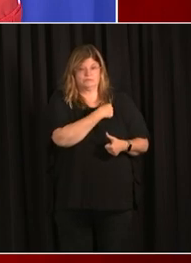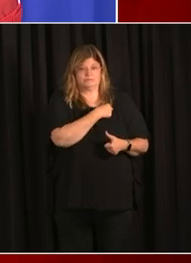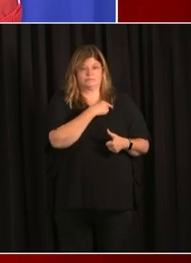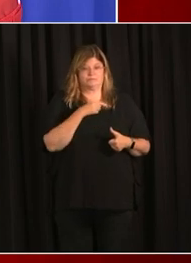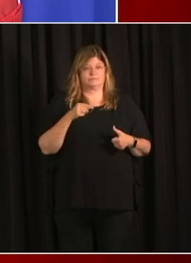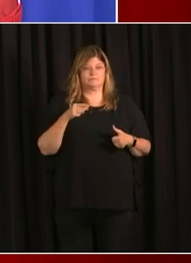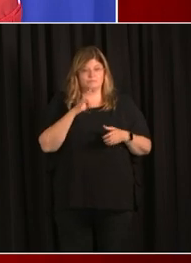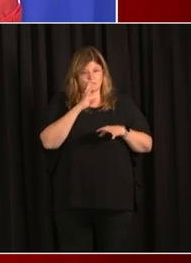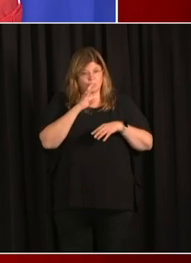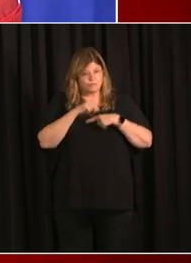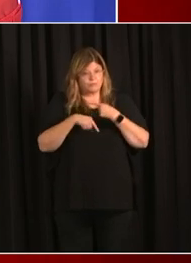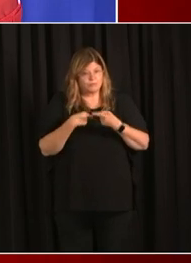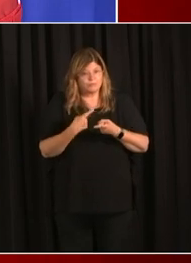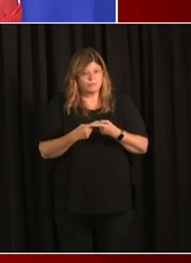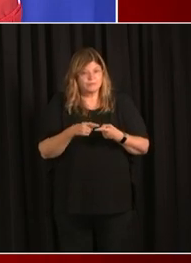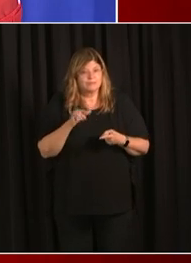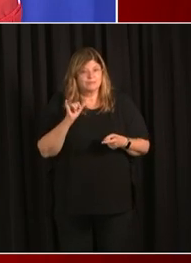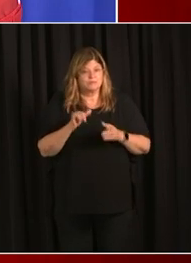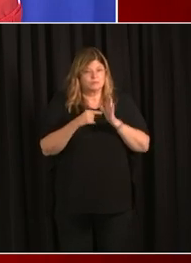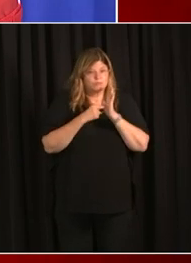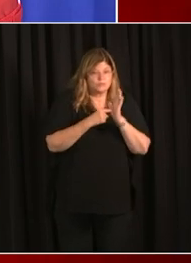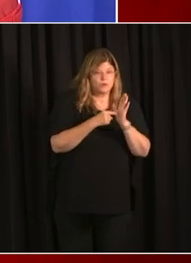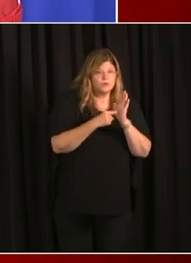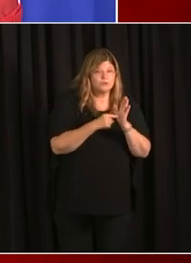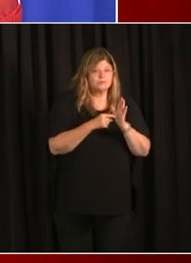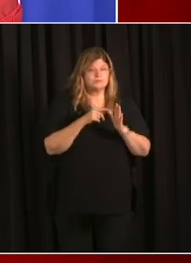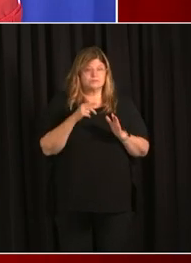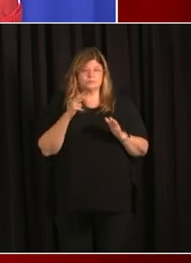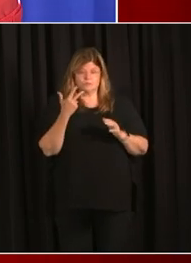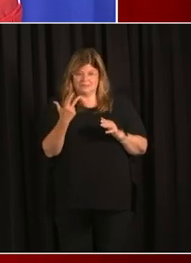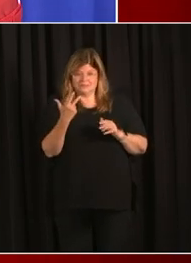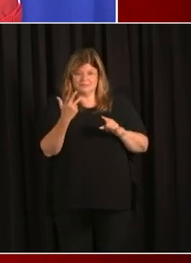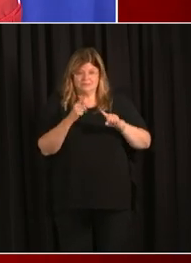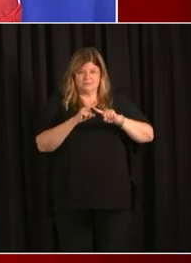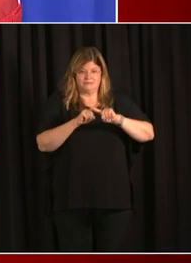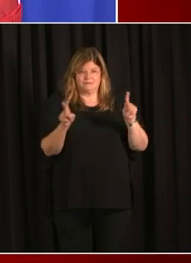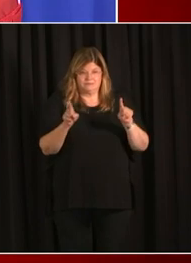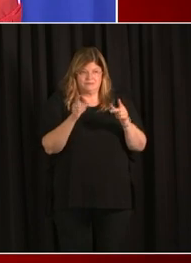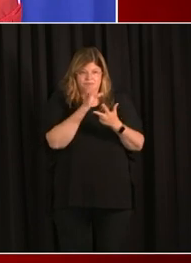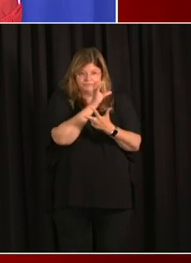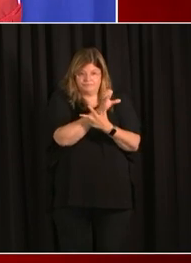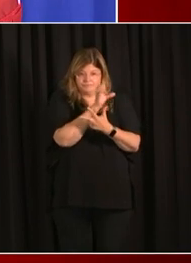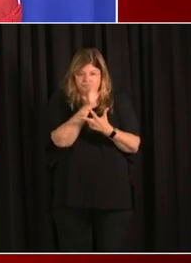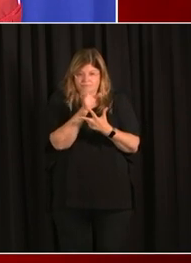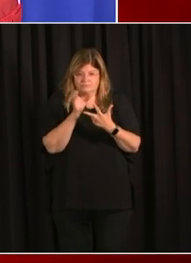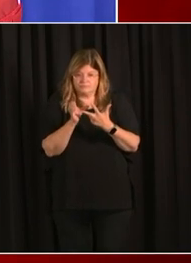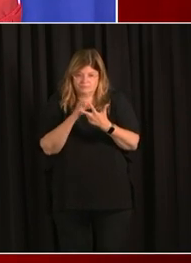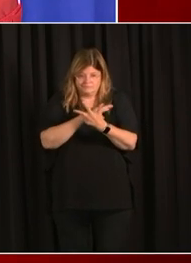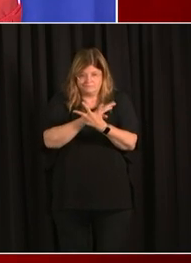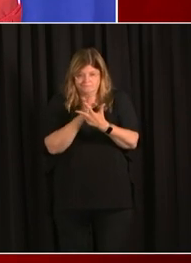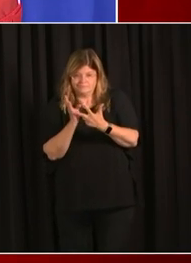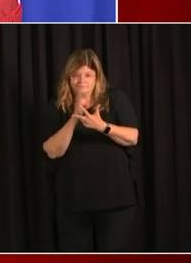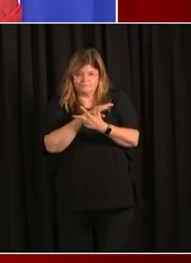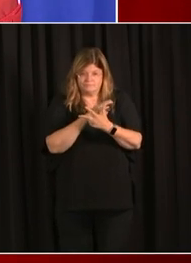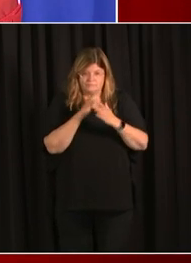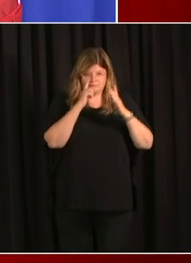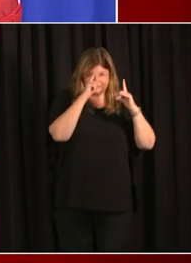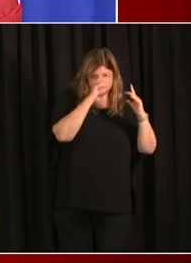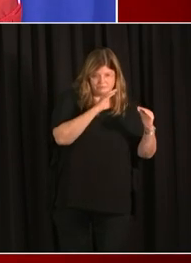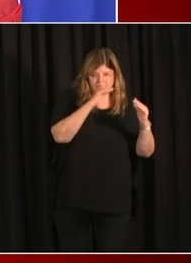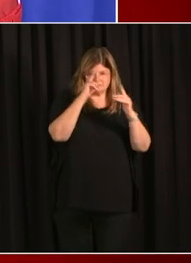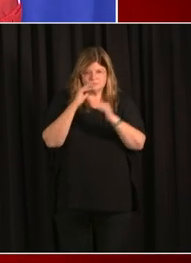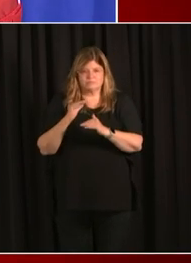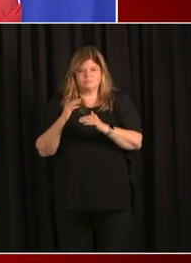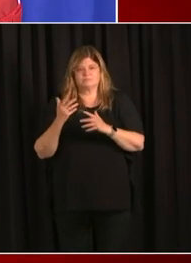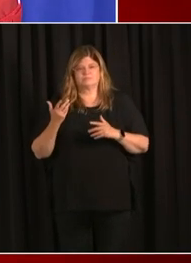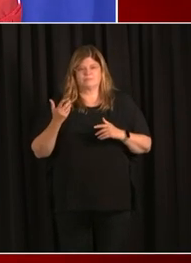a model. In fact, I think we presented 3 models at the time, and there were ranges of expectation. And I